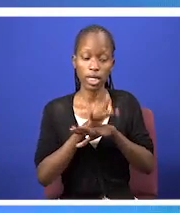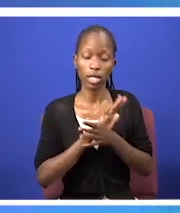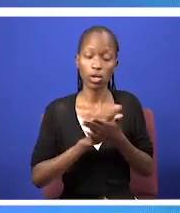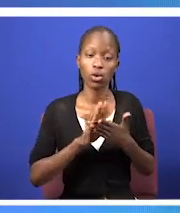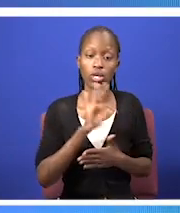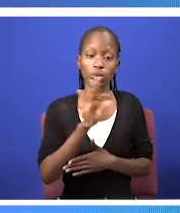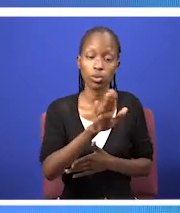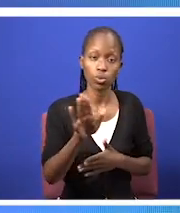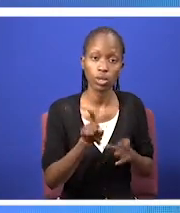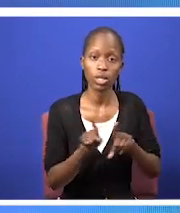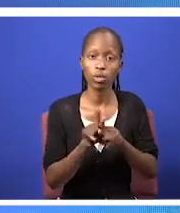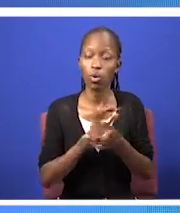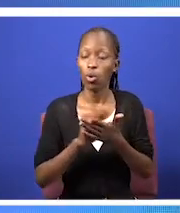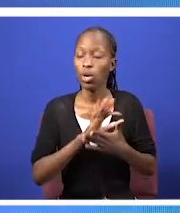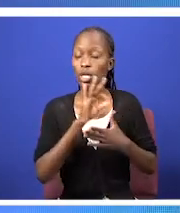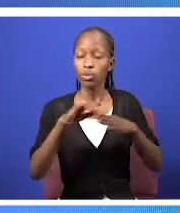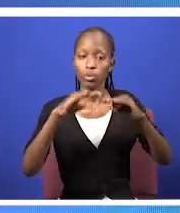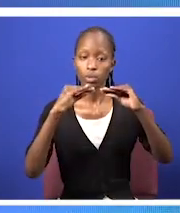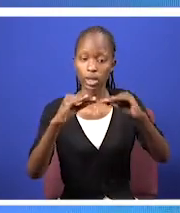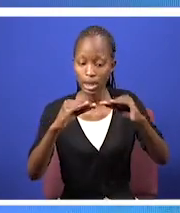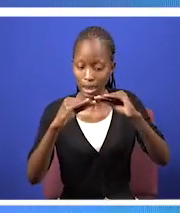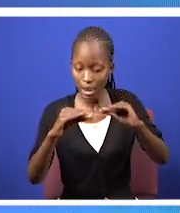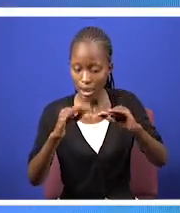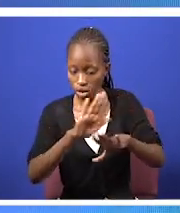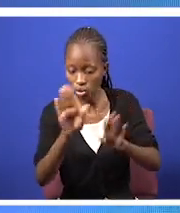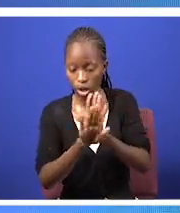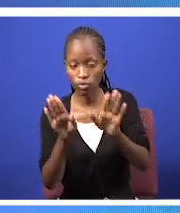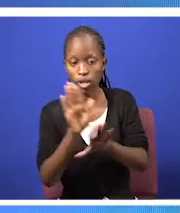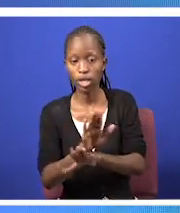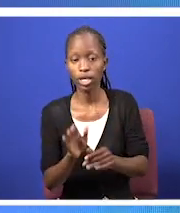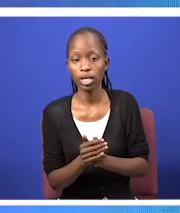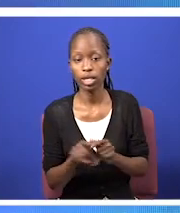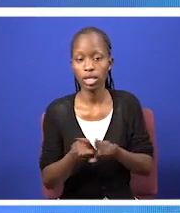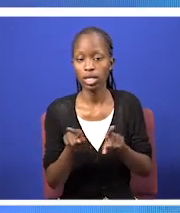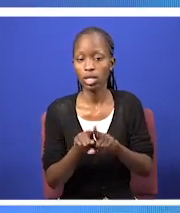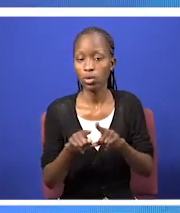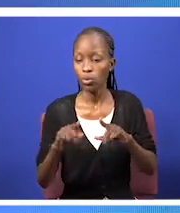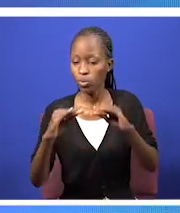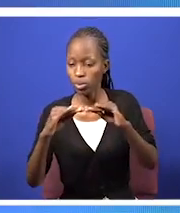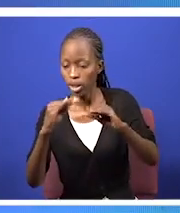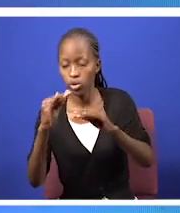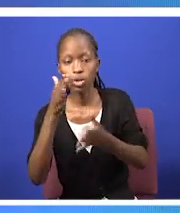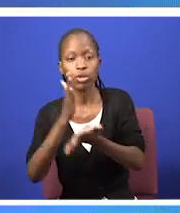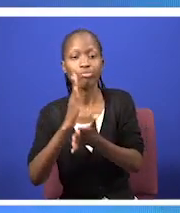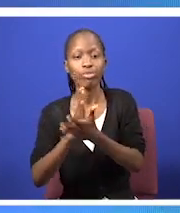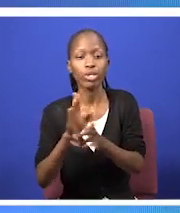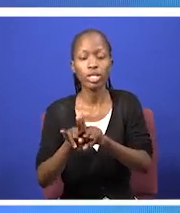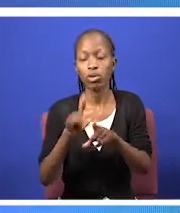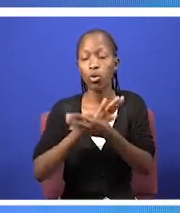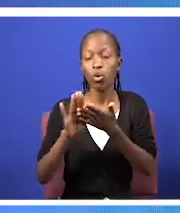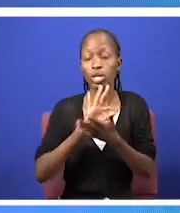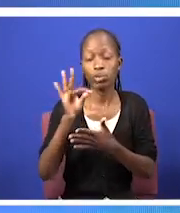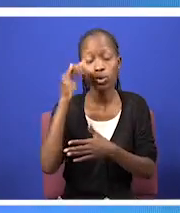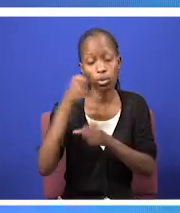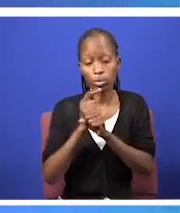him to you, and he will teach you all. He will guide you into all things. He will teach you all the truth. He will make sure that